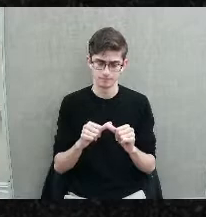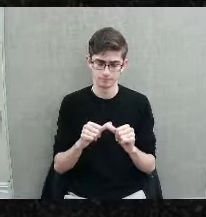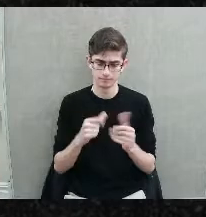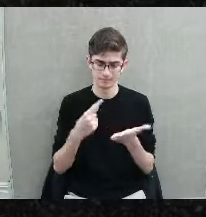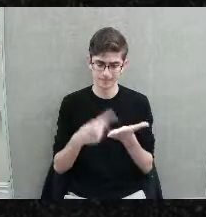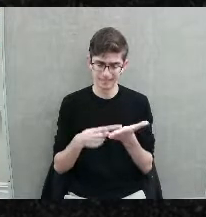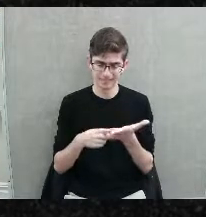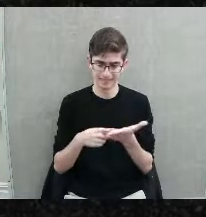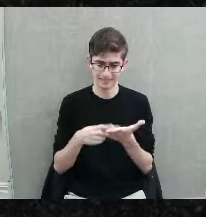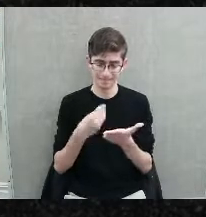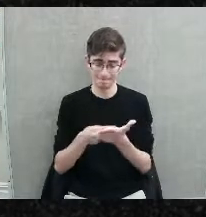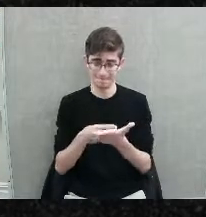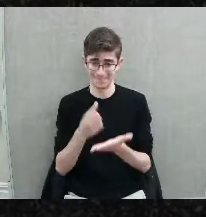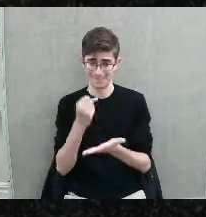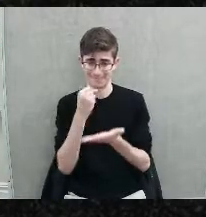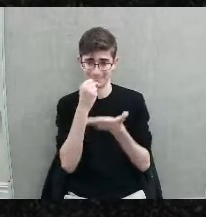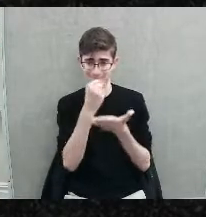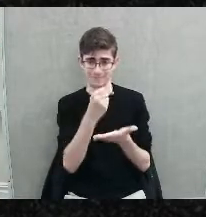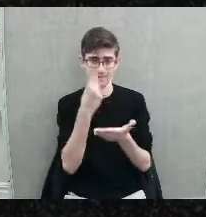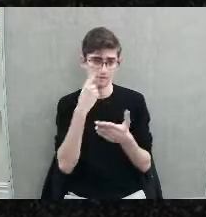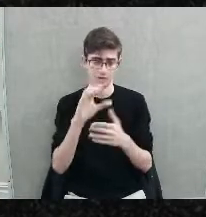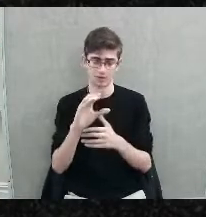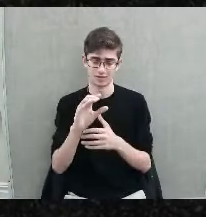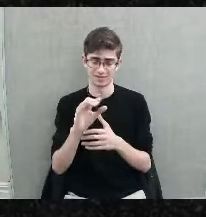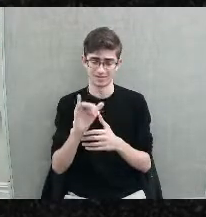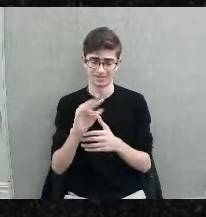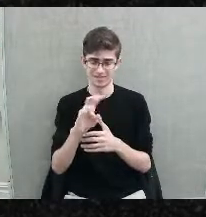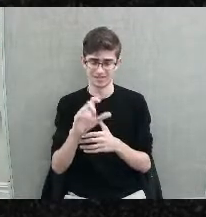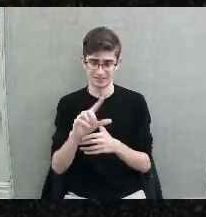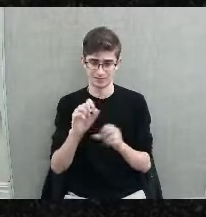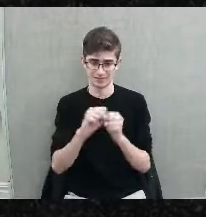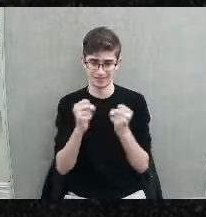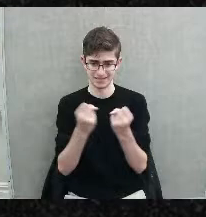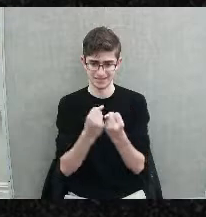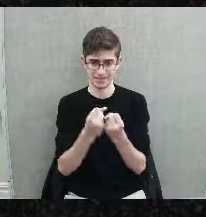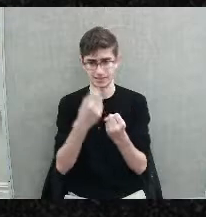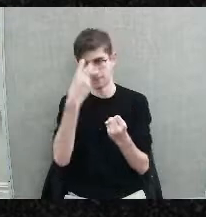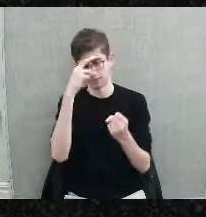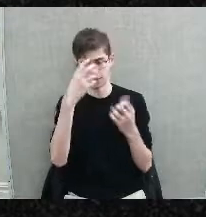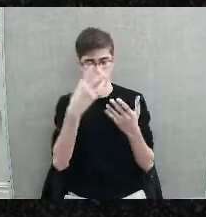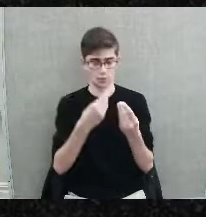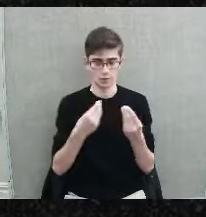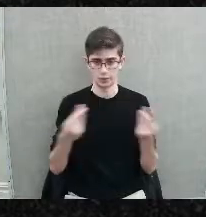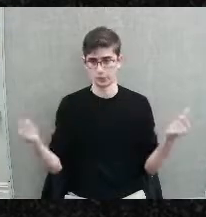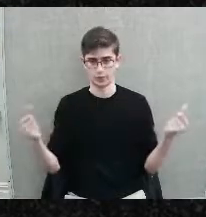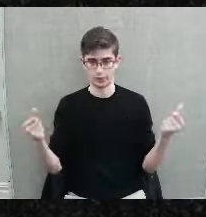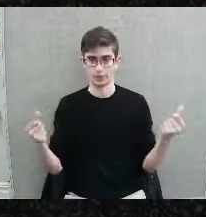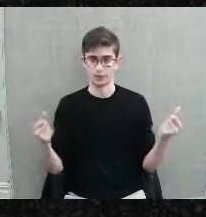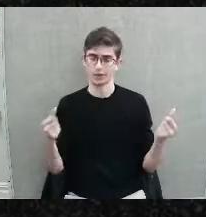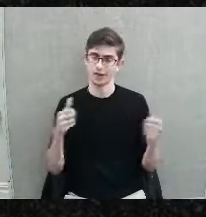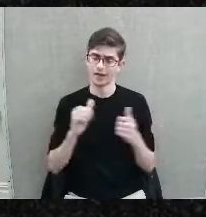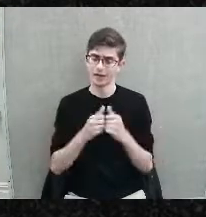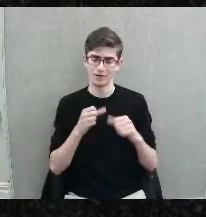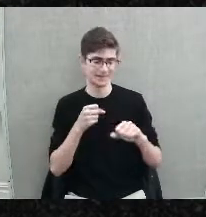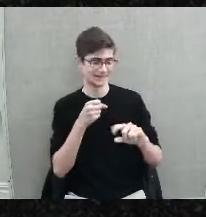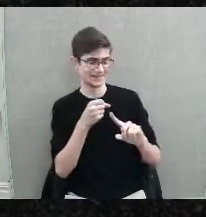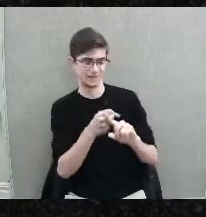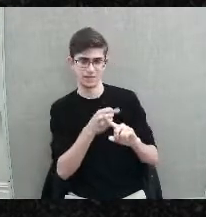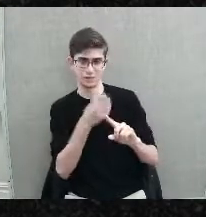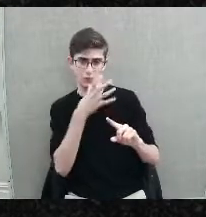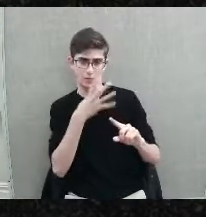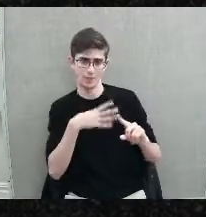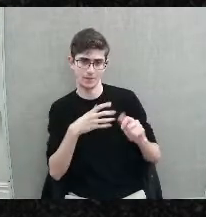for civil society organizations has affected, for example, the work with women with HIV in